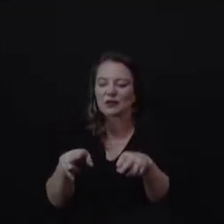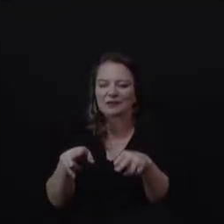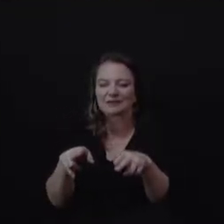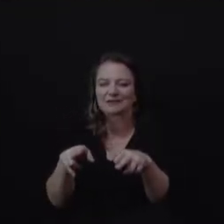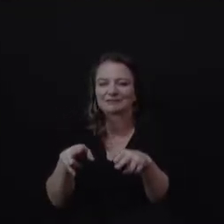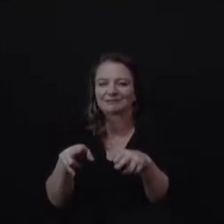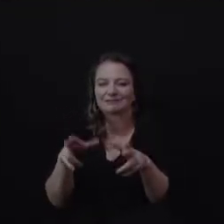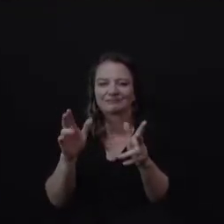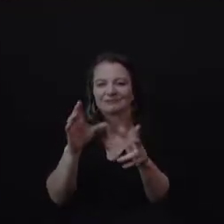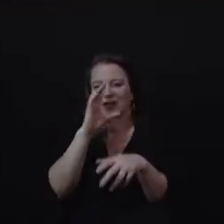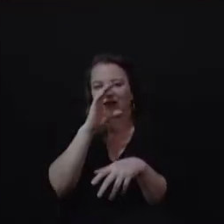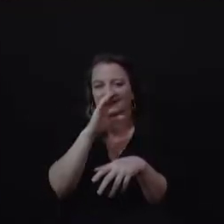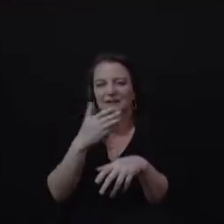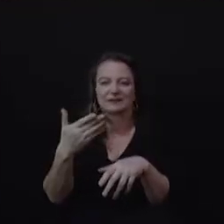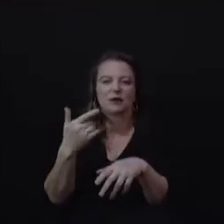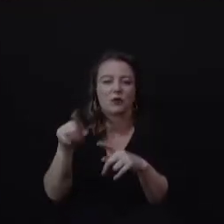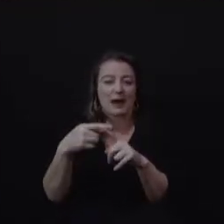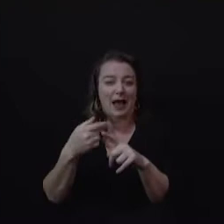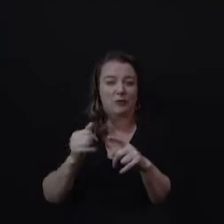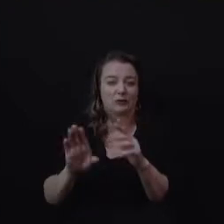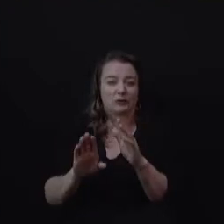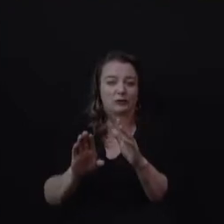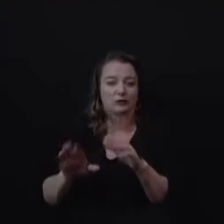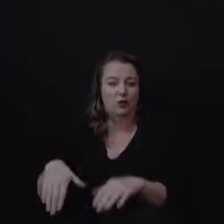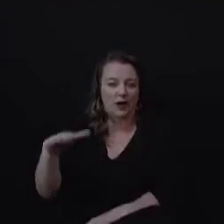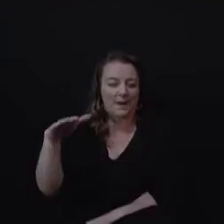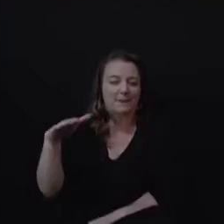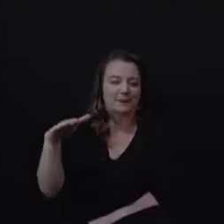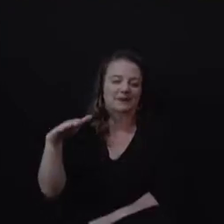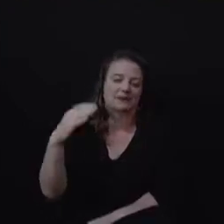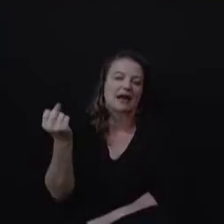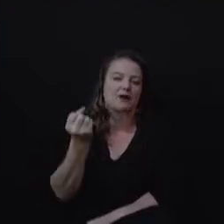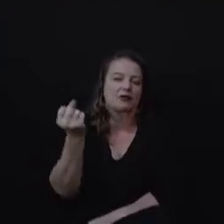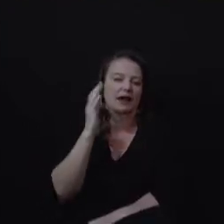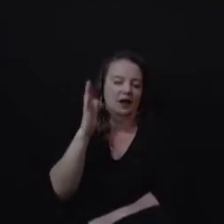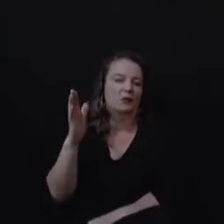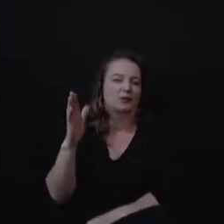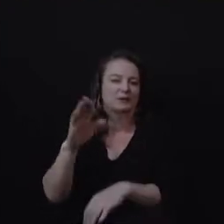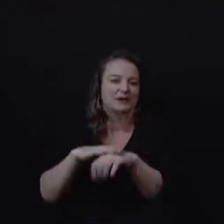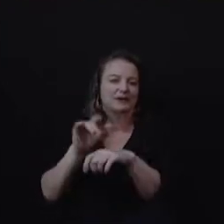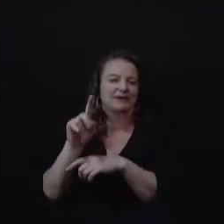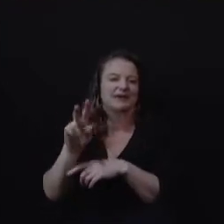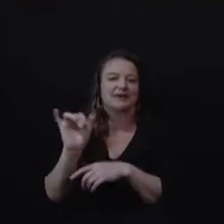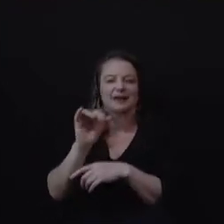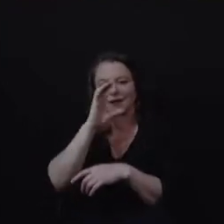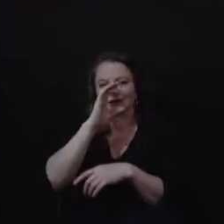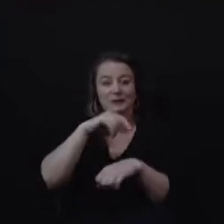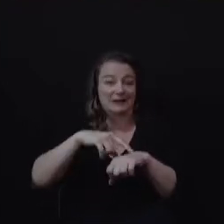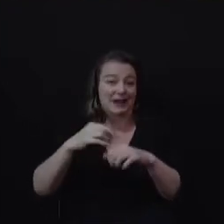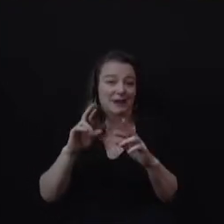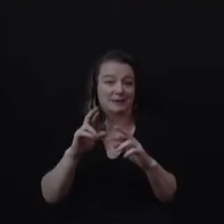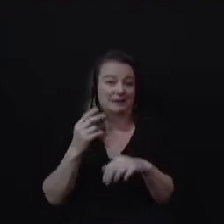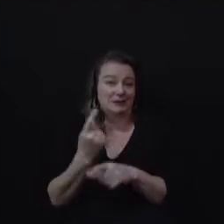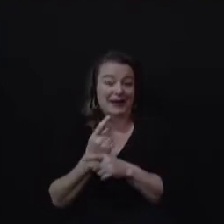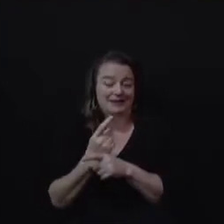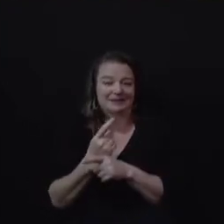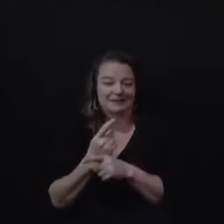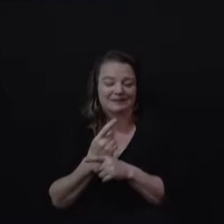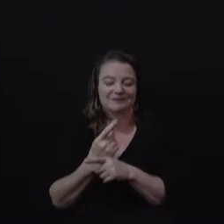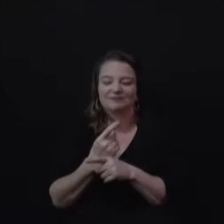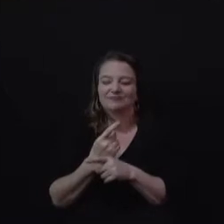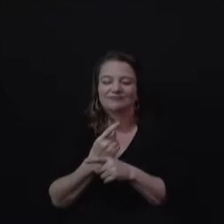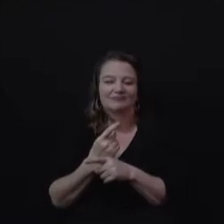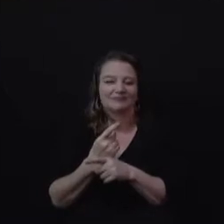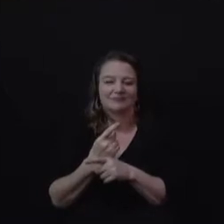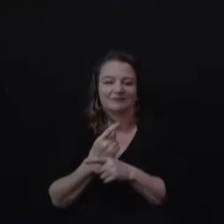that normally, when I was growing up, came on TV on Saturdays. So it was like cartoon time, right? No one